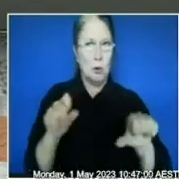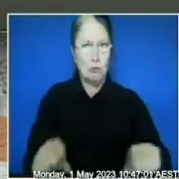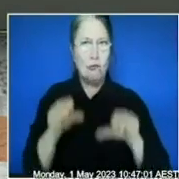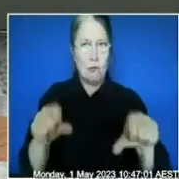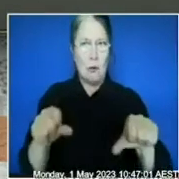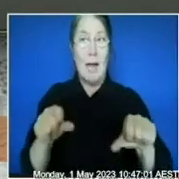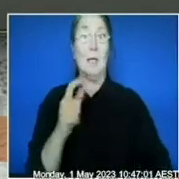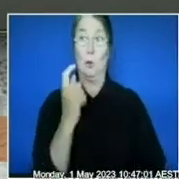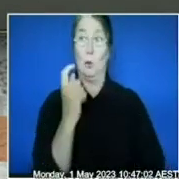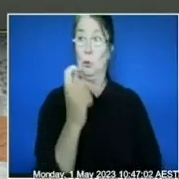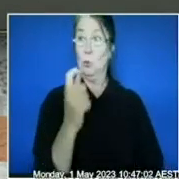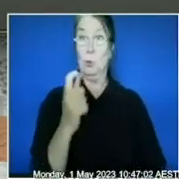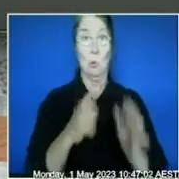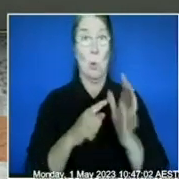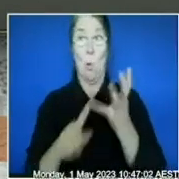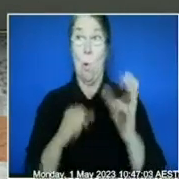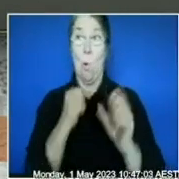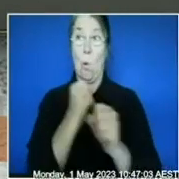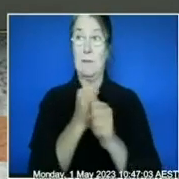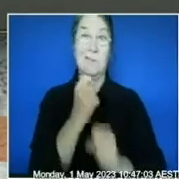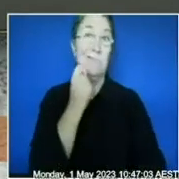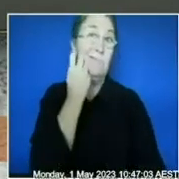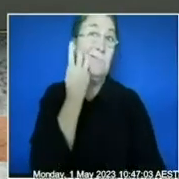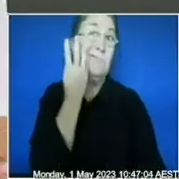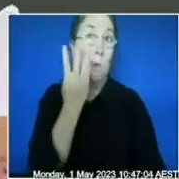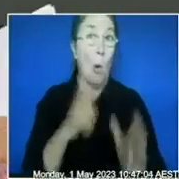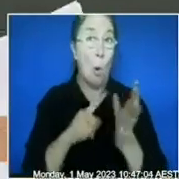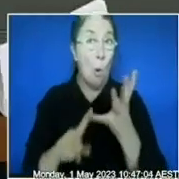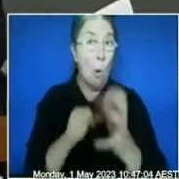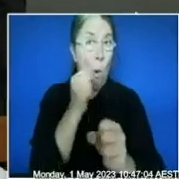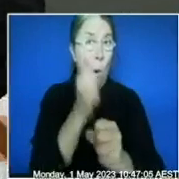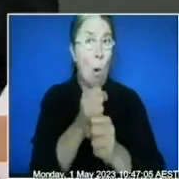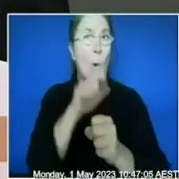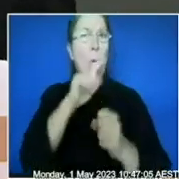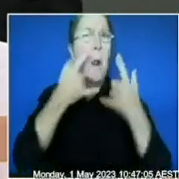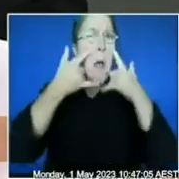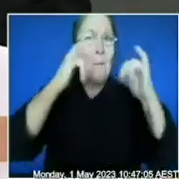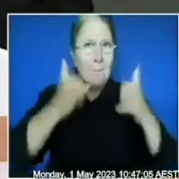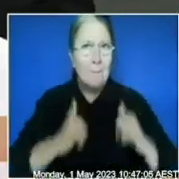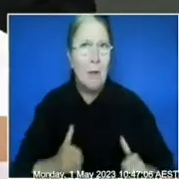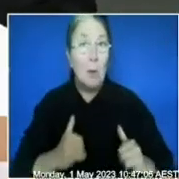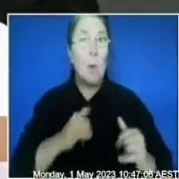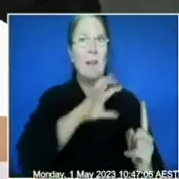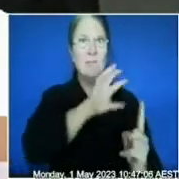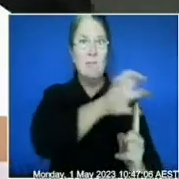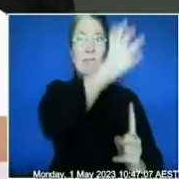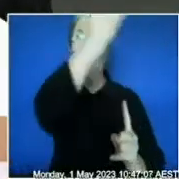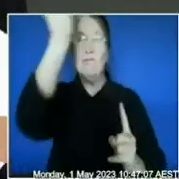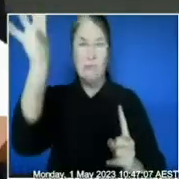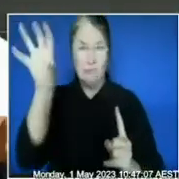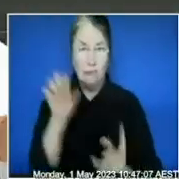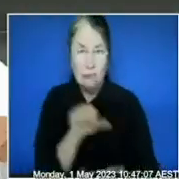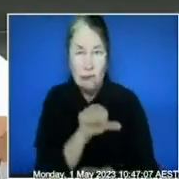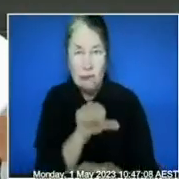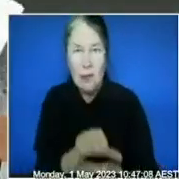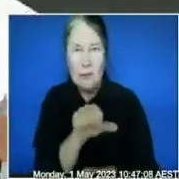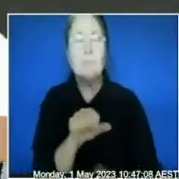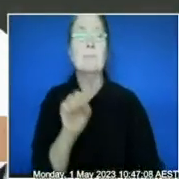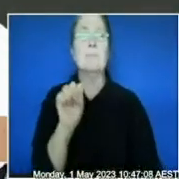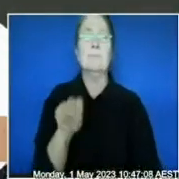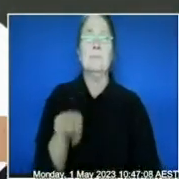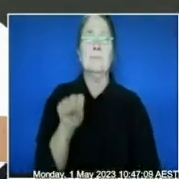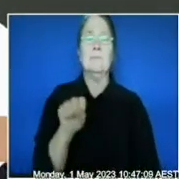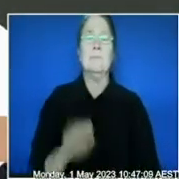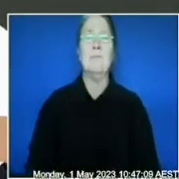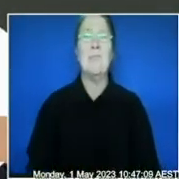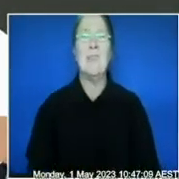you have mentioned in the statement that... at paragraph 121, that one of the insights from that